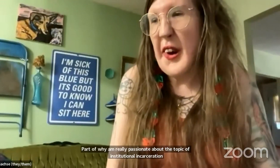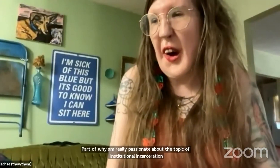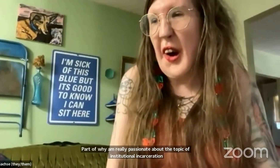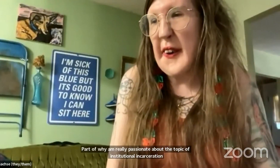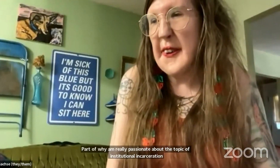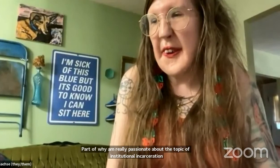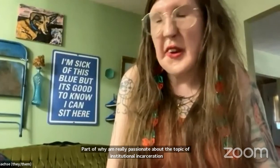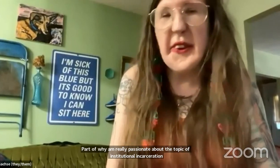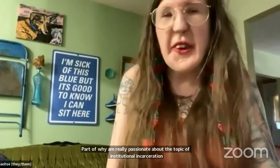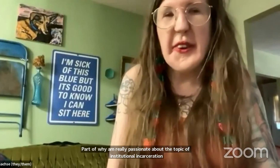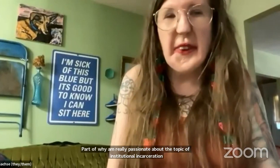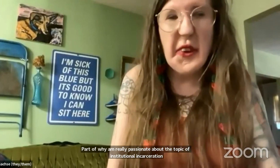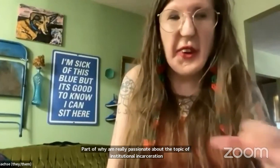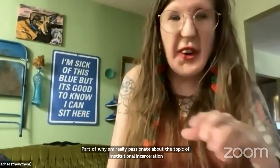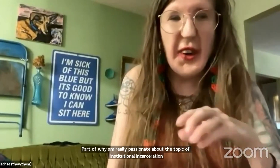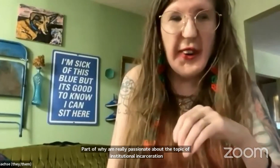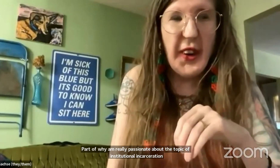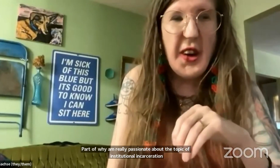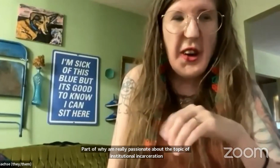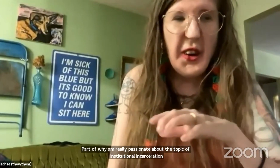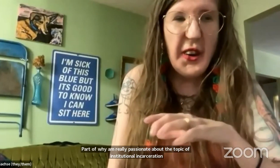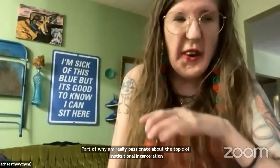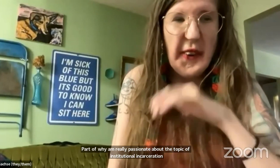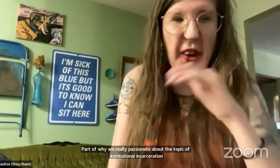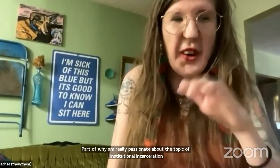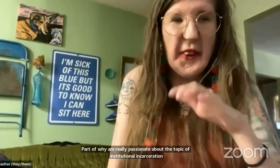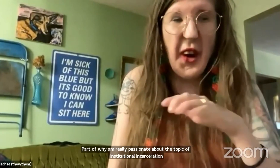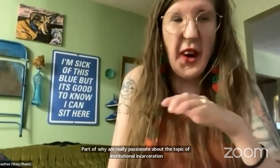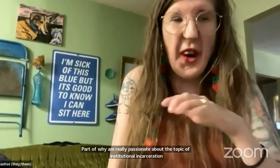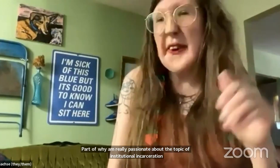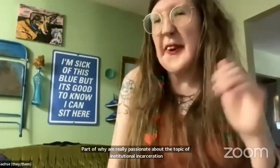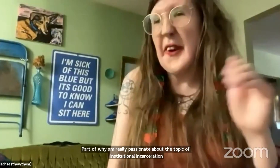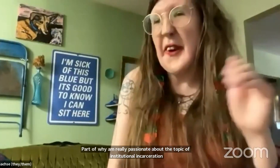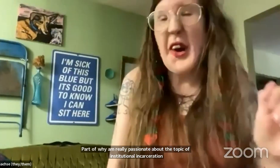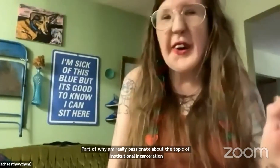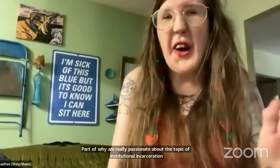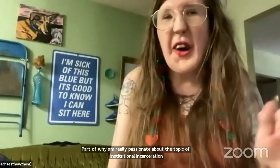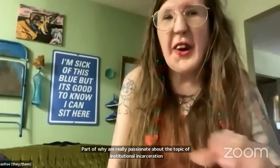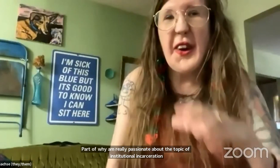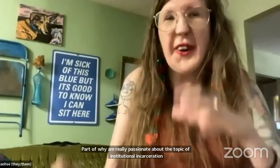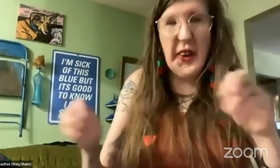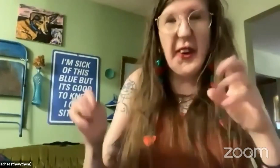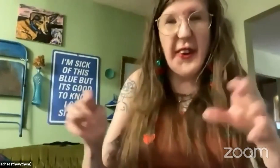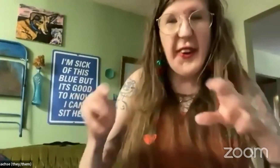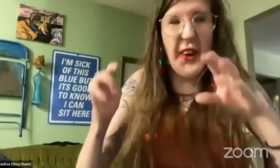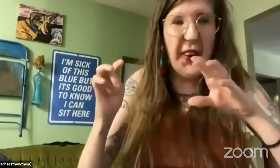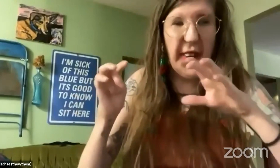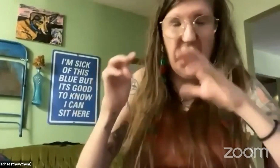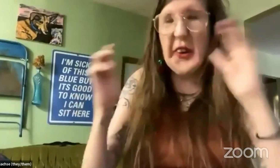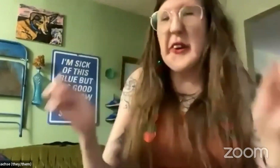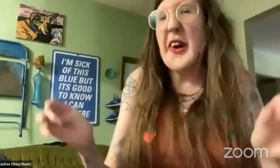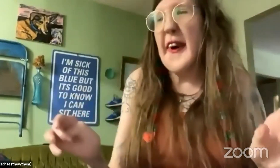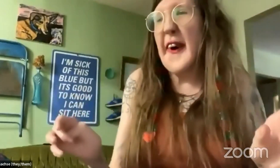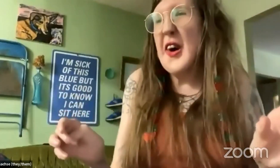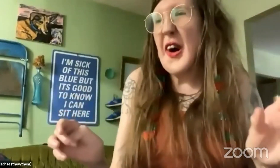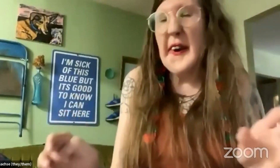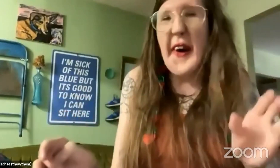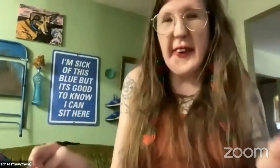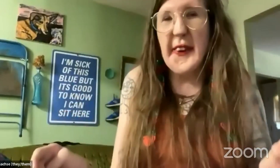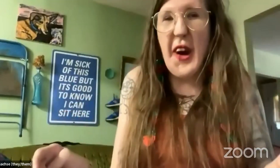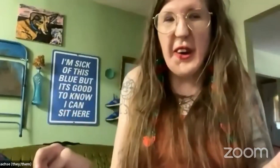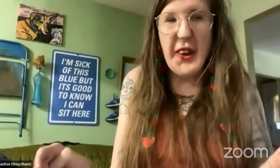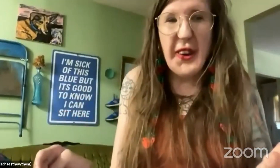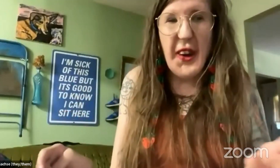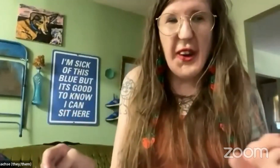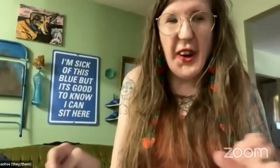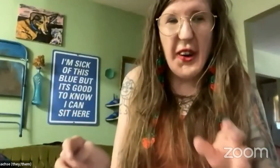I think from the stories you both shared is, what often comes up again and again, in addition to the just extreme amounts